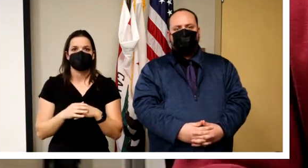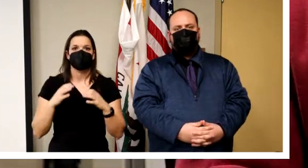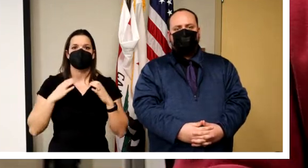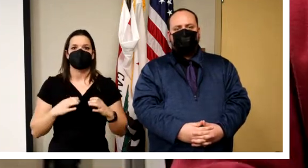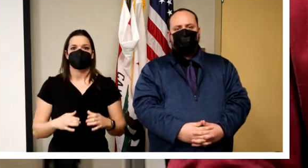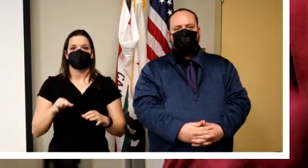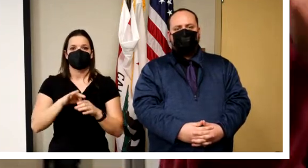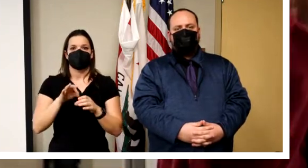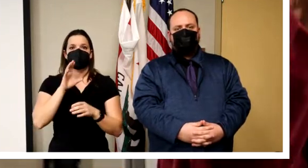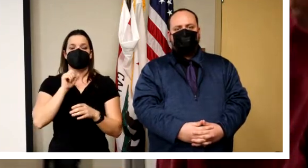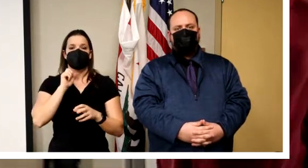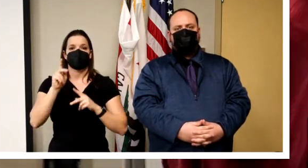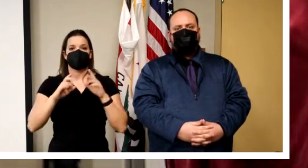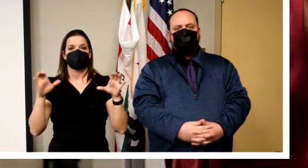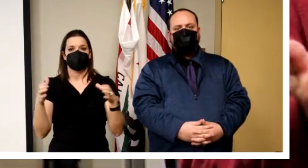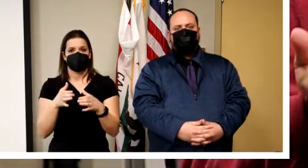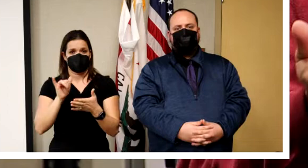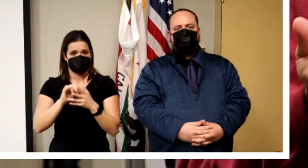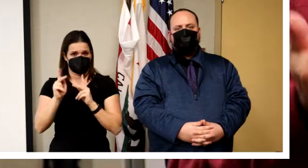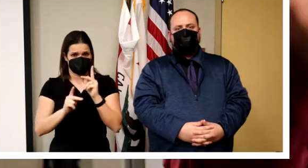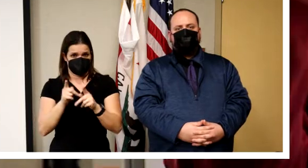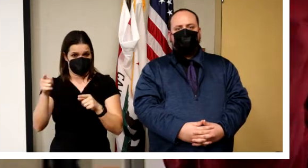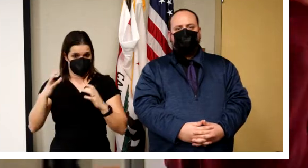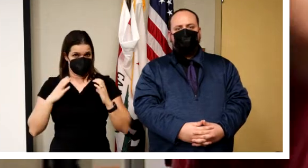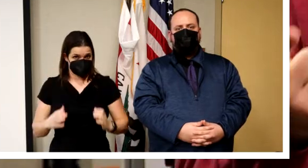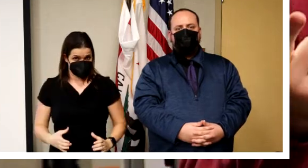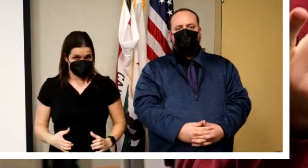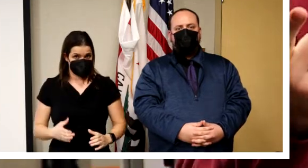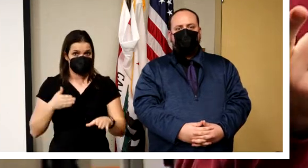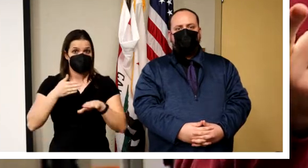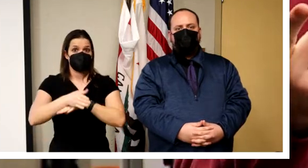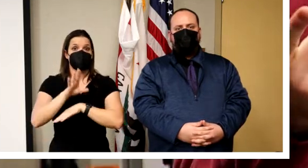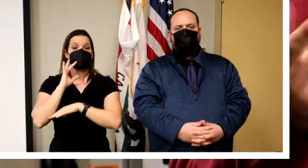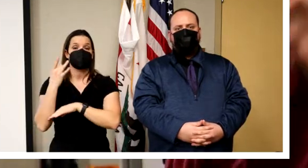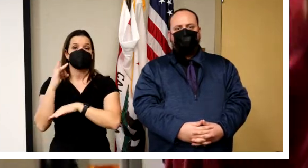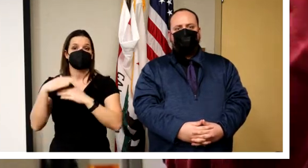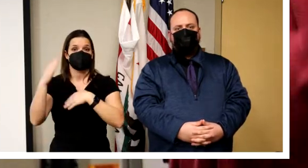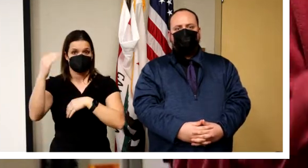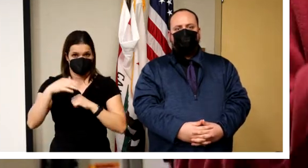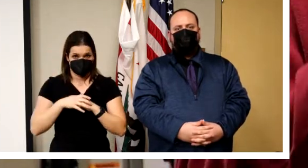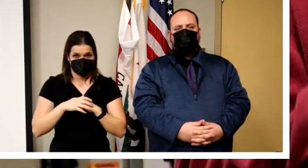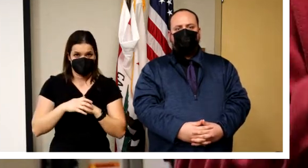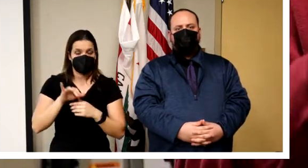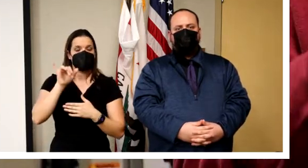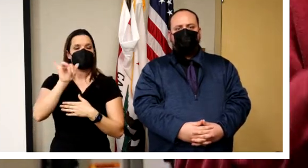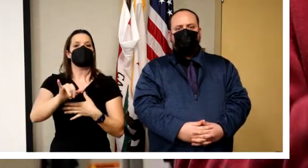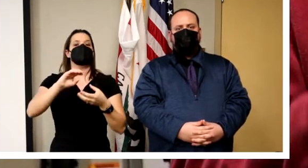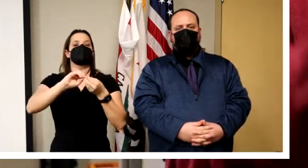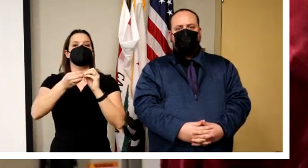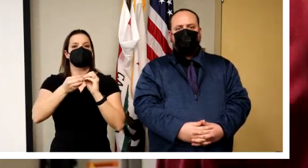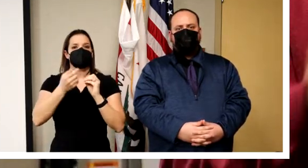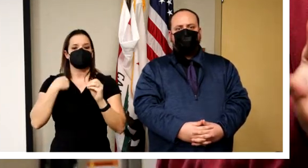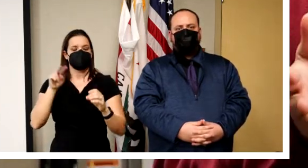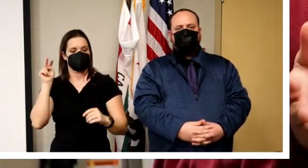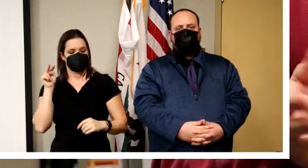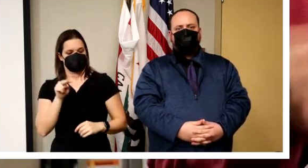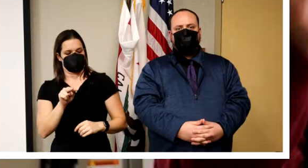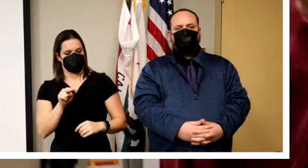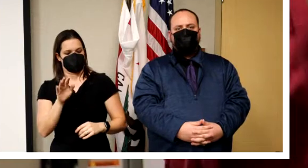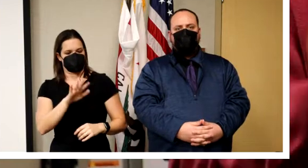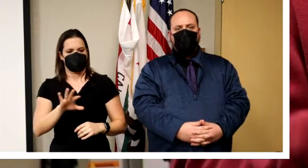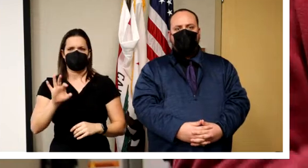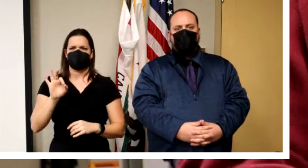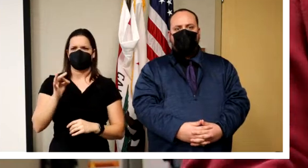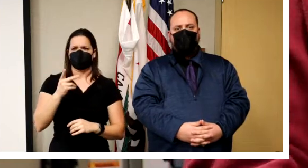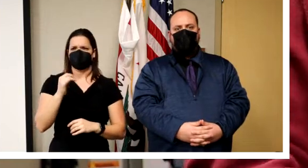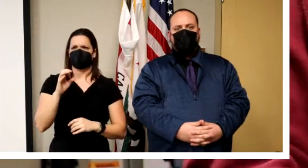Age Population. That is those people who are citizens and are over the age of 18. That is the number that you look, and that's by the Ninth